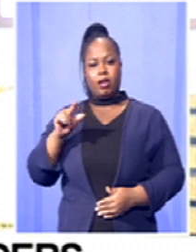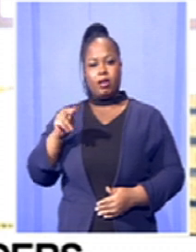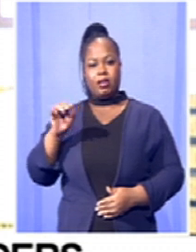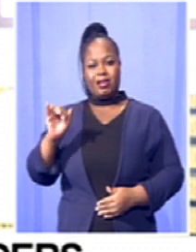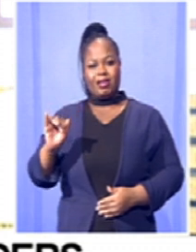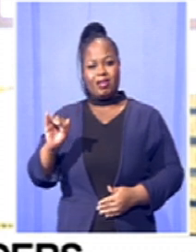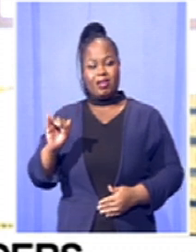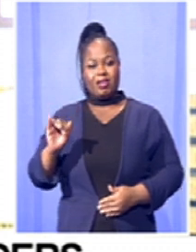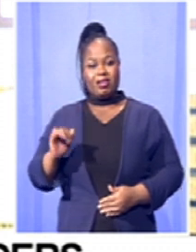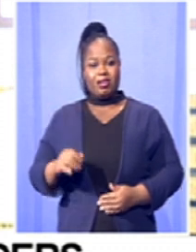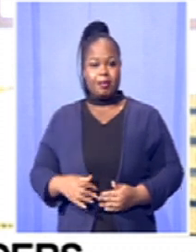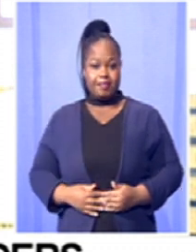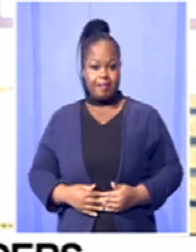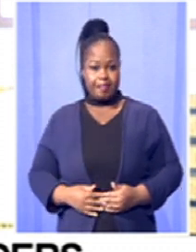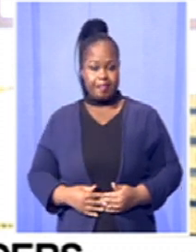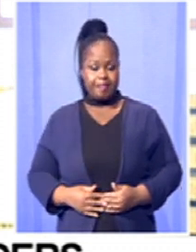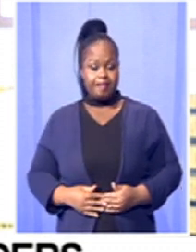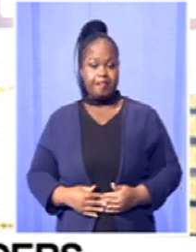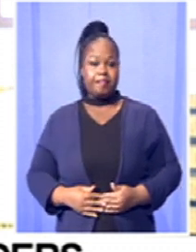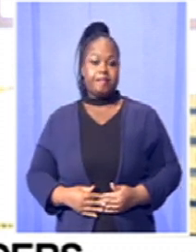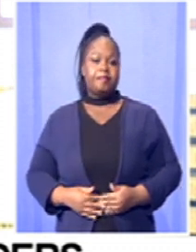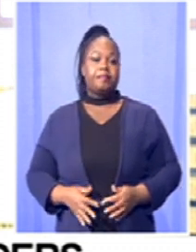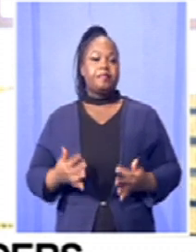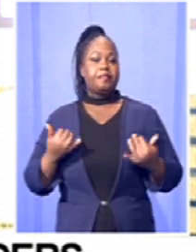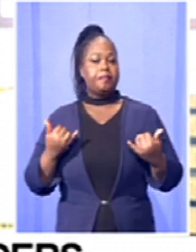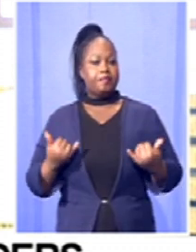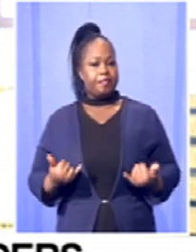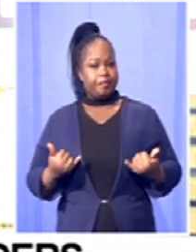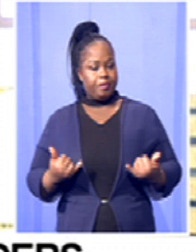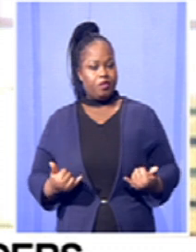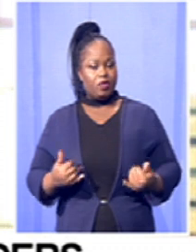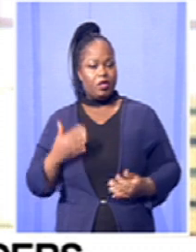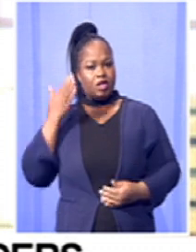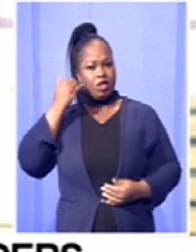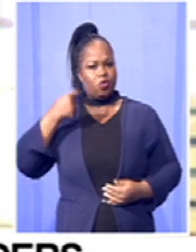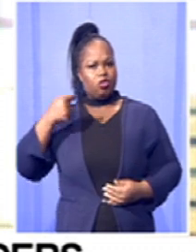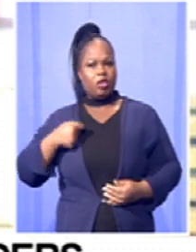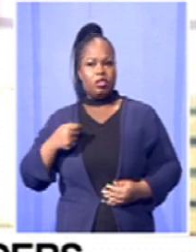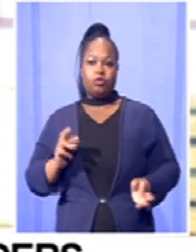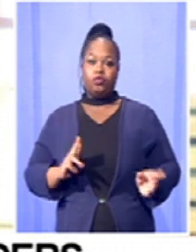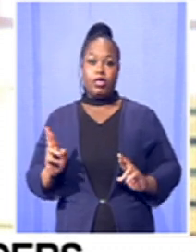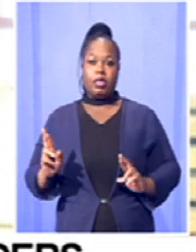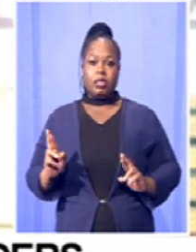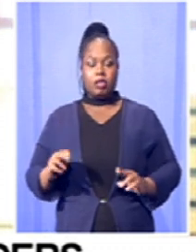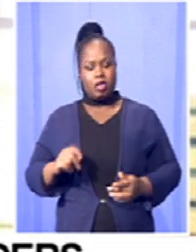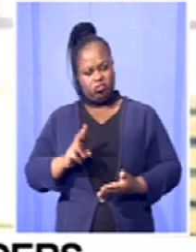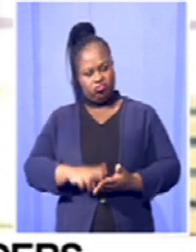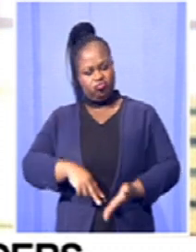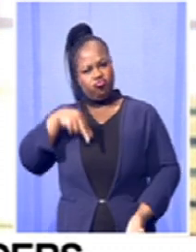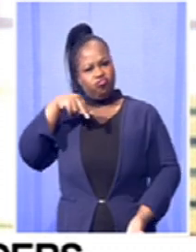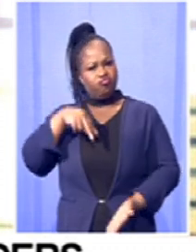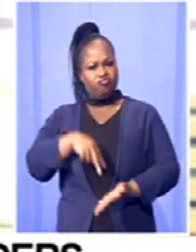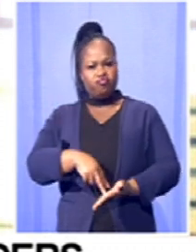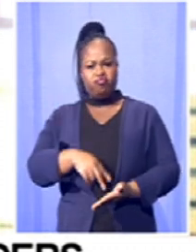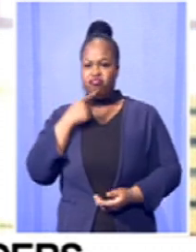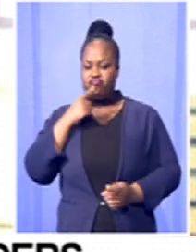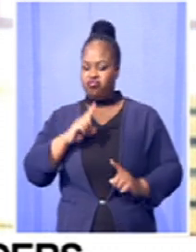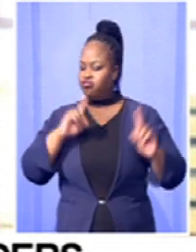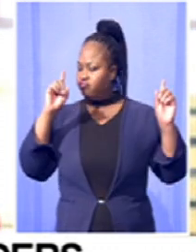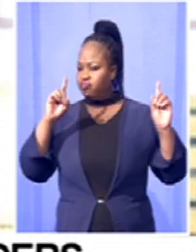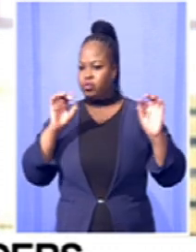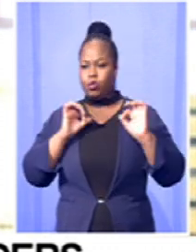I mean, today, when the judge was ready to get this matter underway, they then rose to say that it cannot